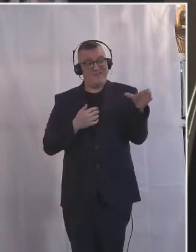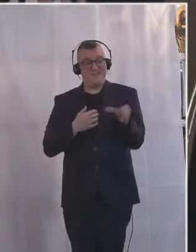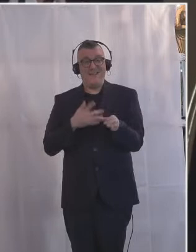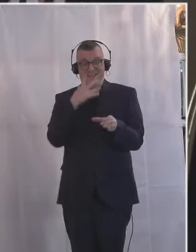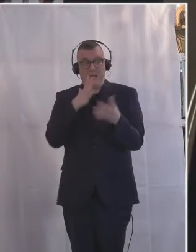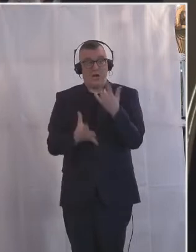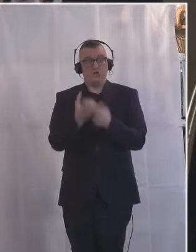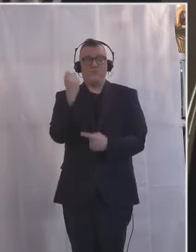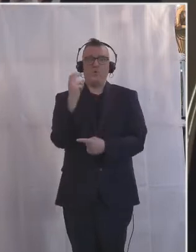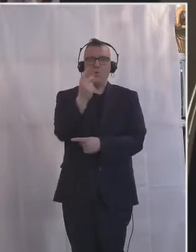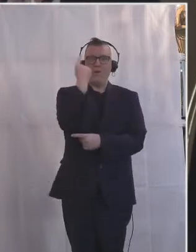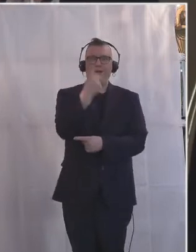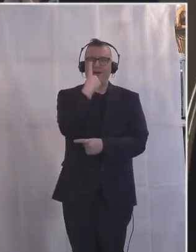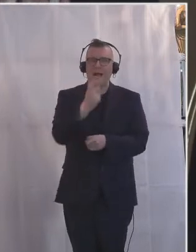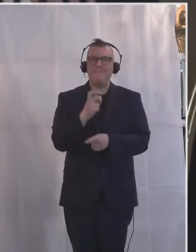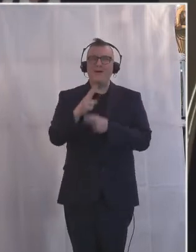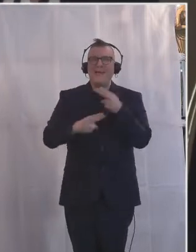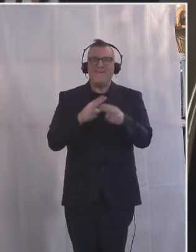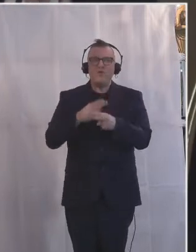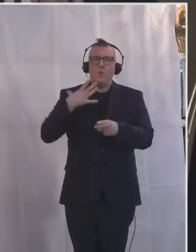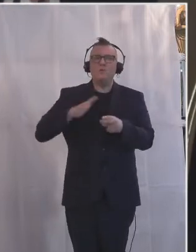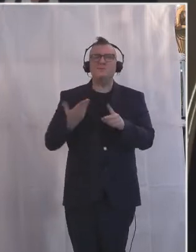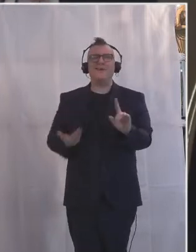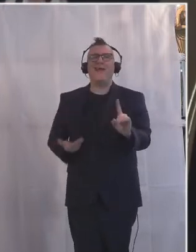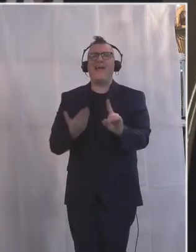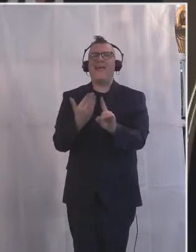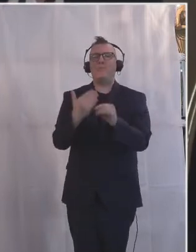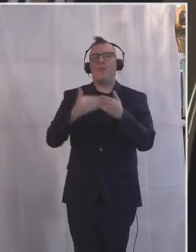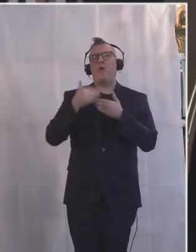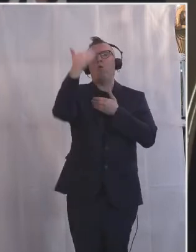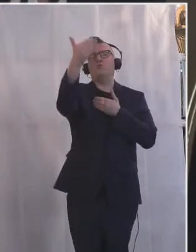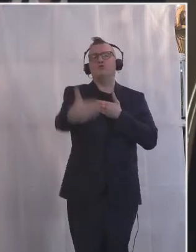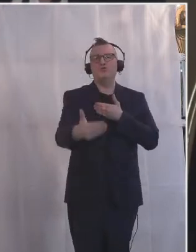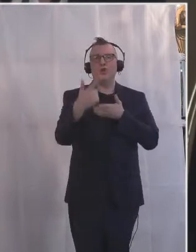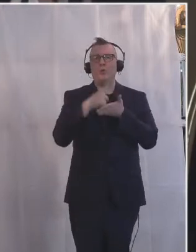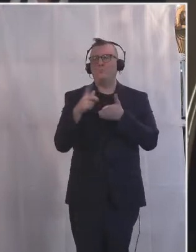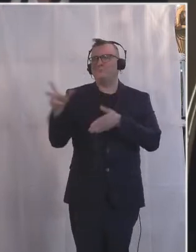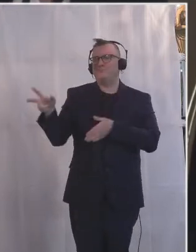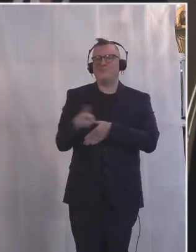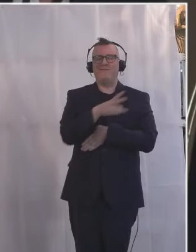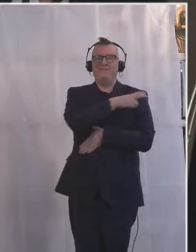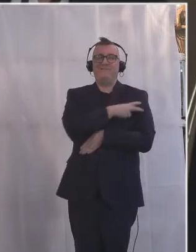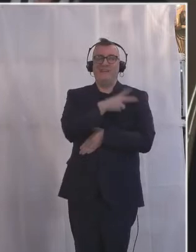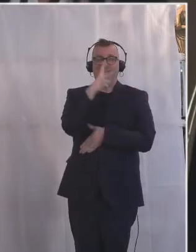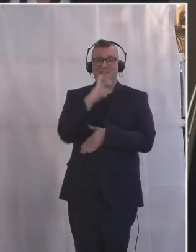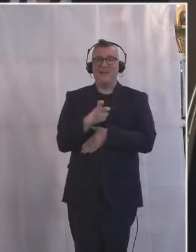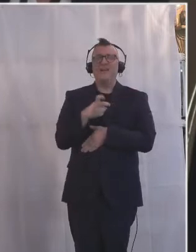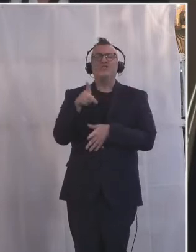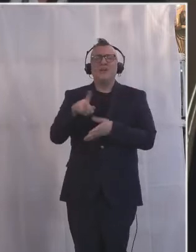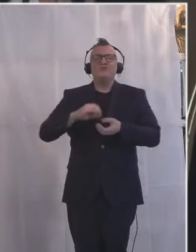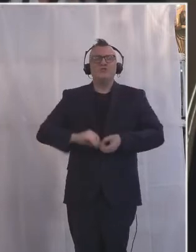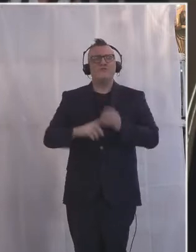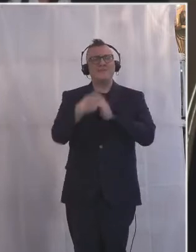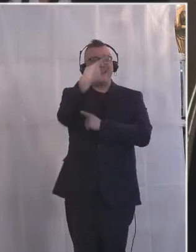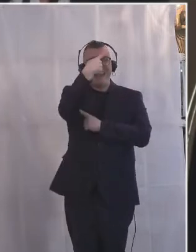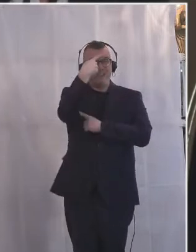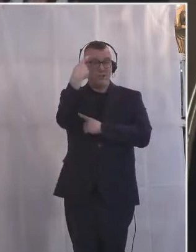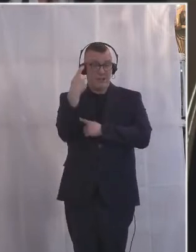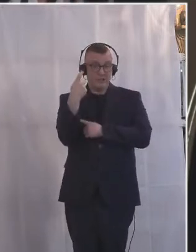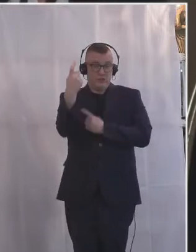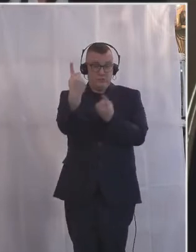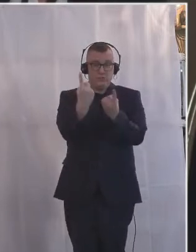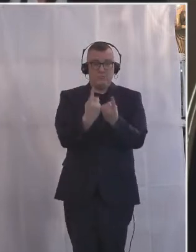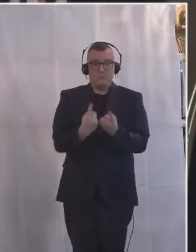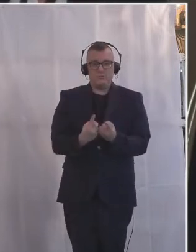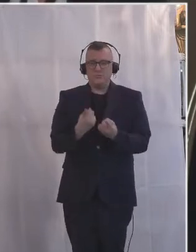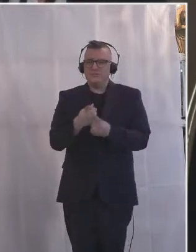in, and you've got to have ownership of that. And that's creating the intellectual property within your company constantly. So it's building value, it's building knowledge,